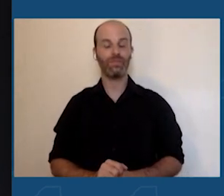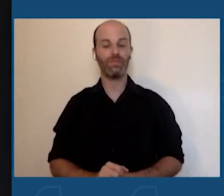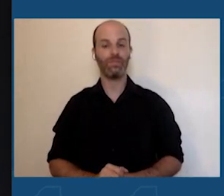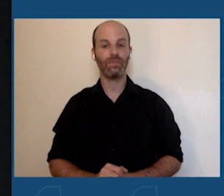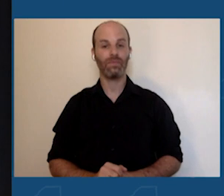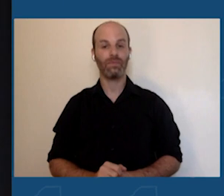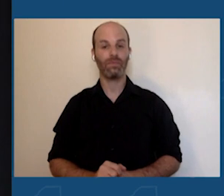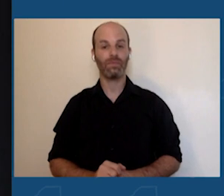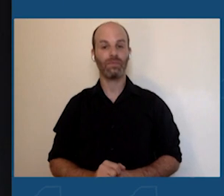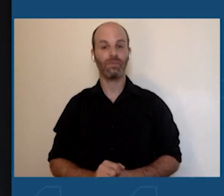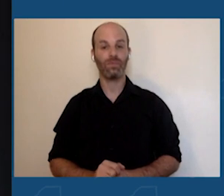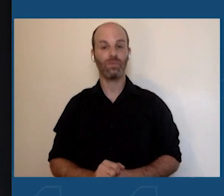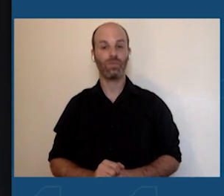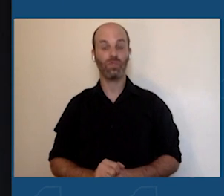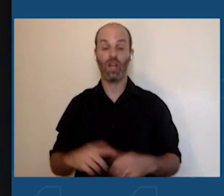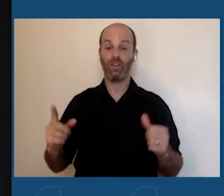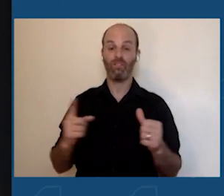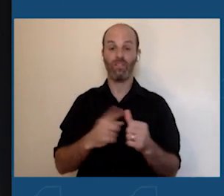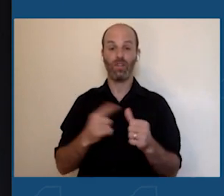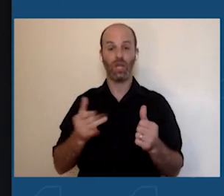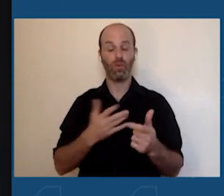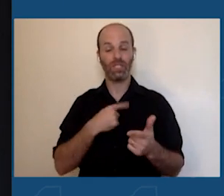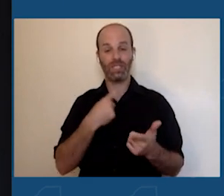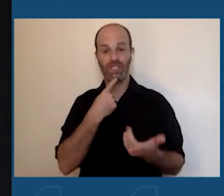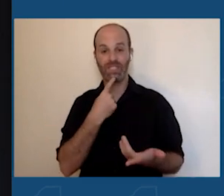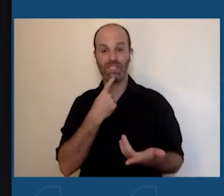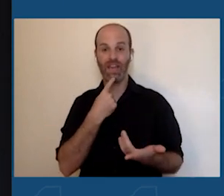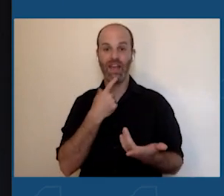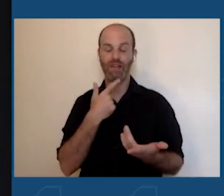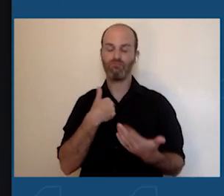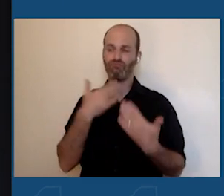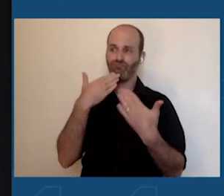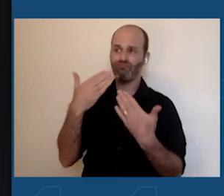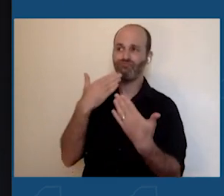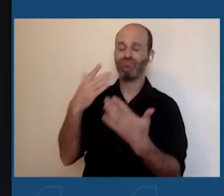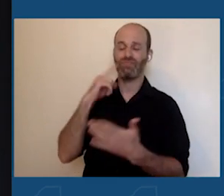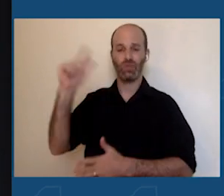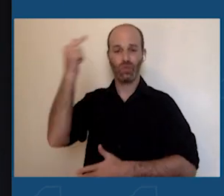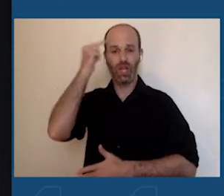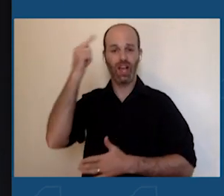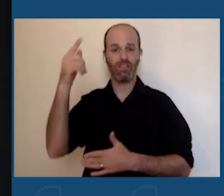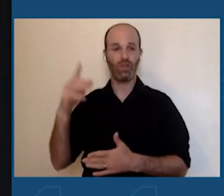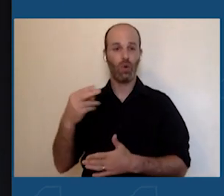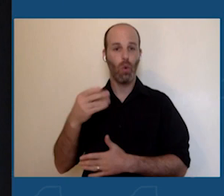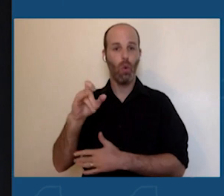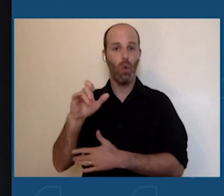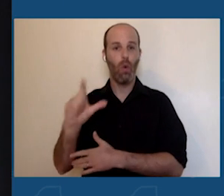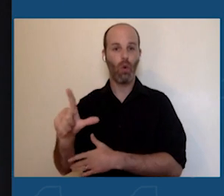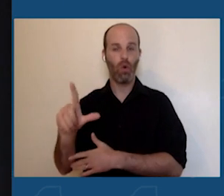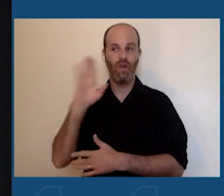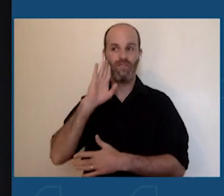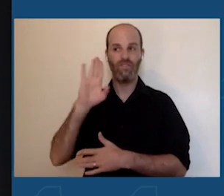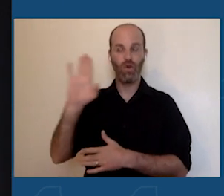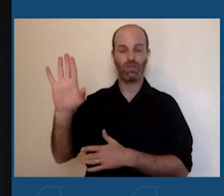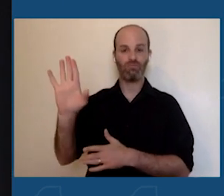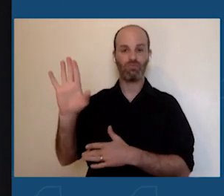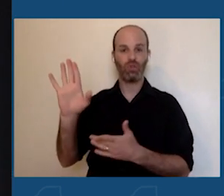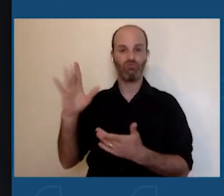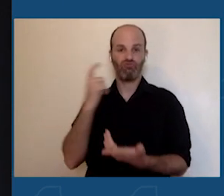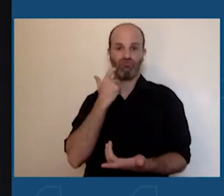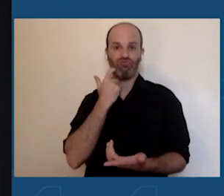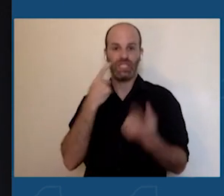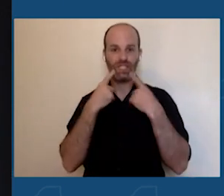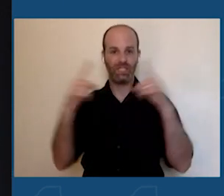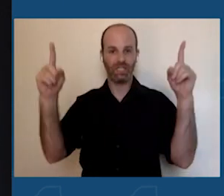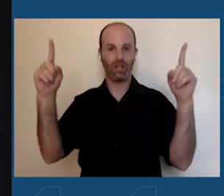So I first want to express how grateful I am to Governor Hochul for what she has just announced,